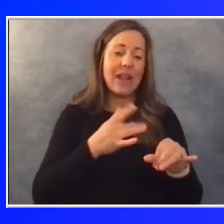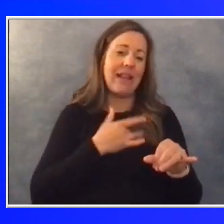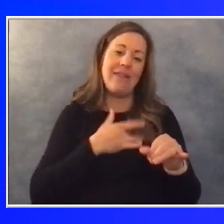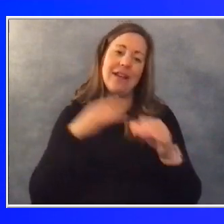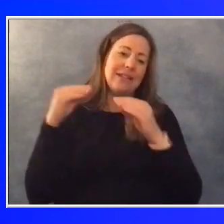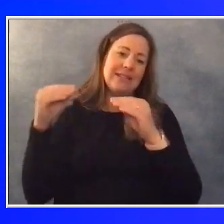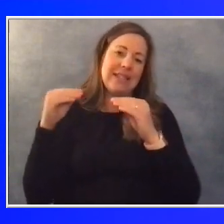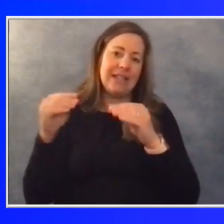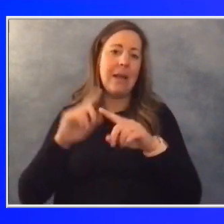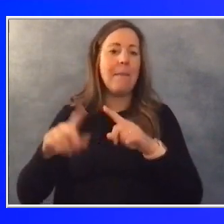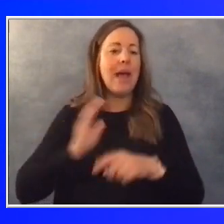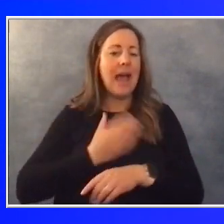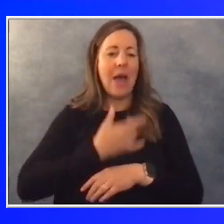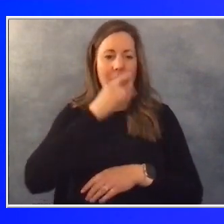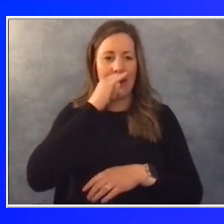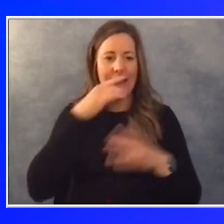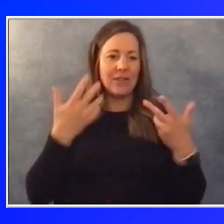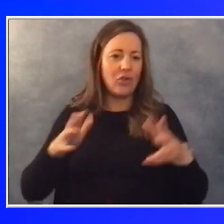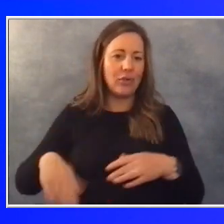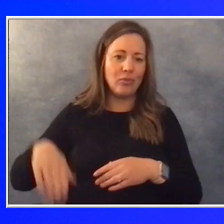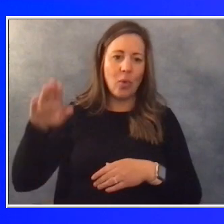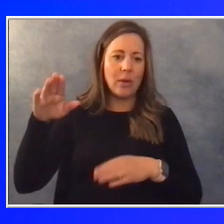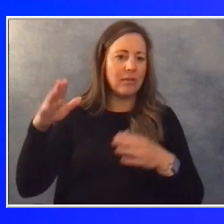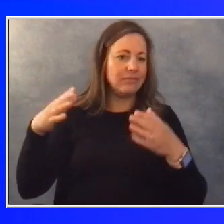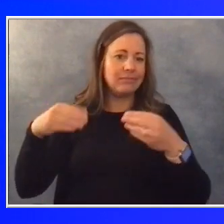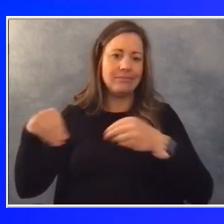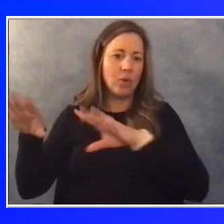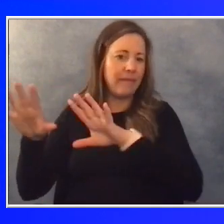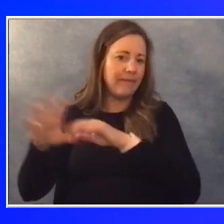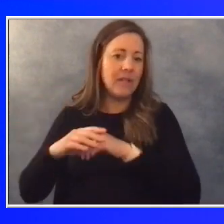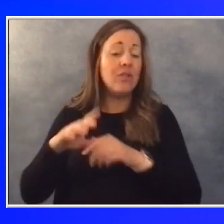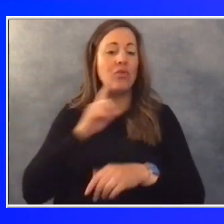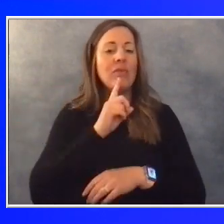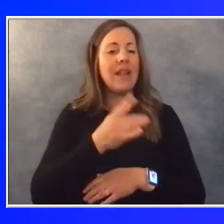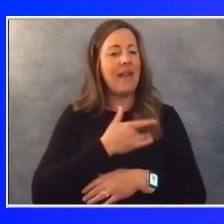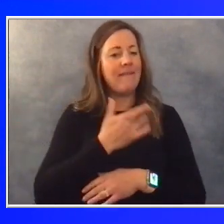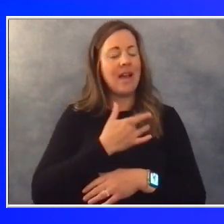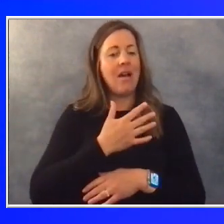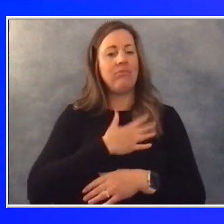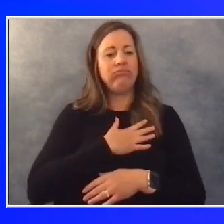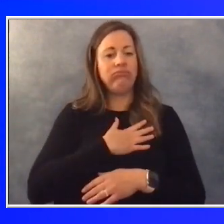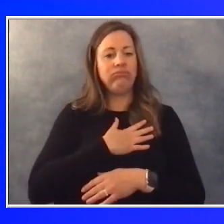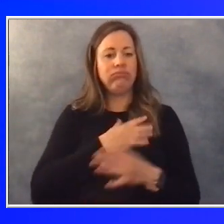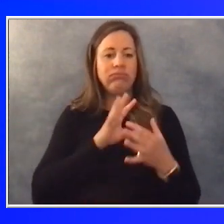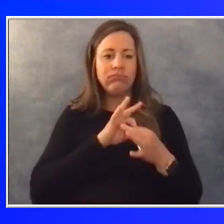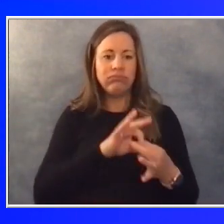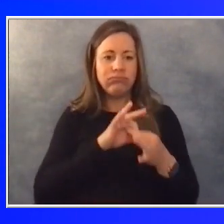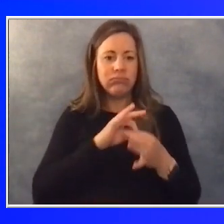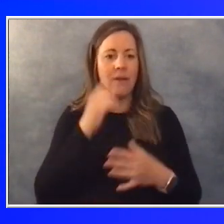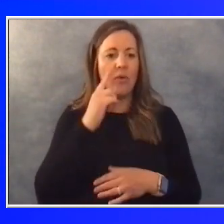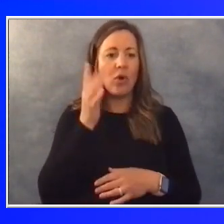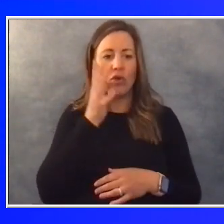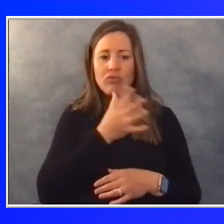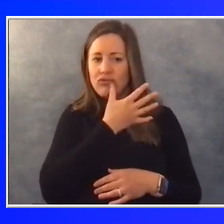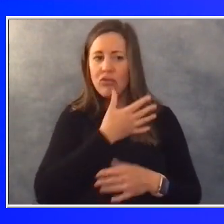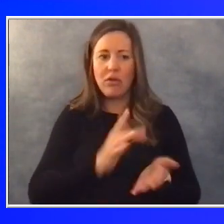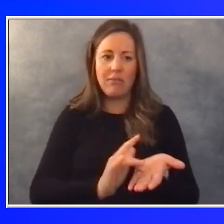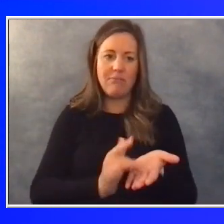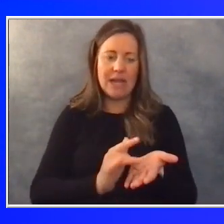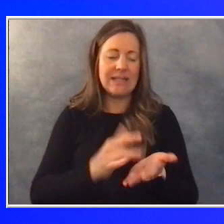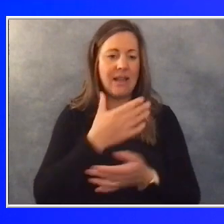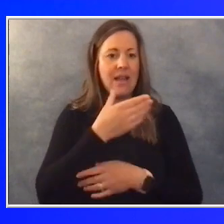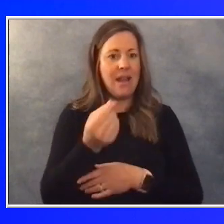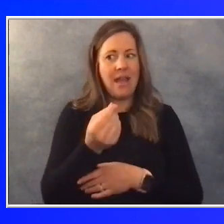moved out. So I really had a fondness in my heart for rural medicine and realized